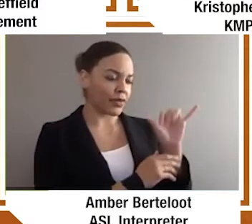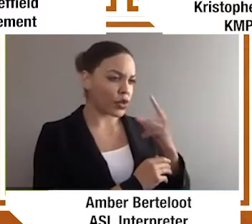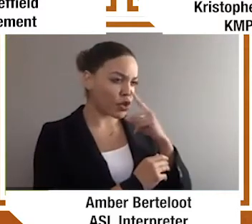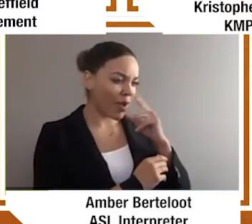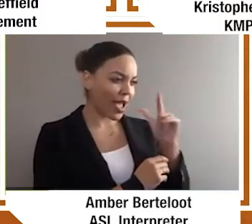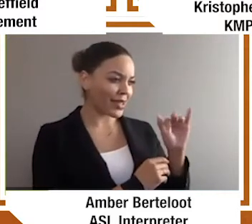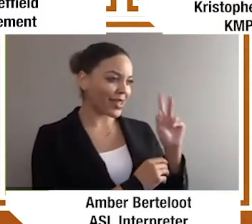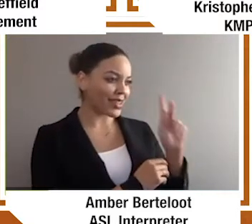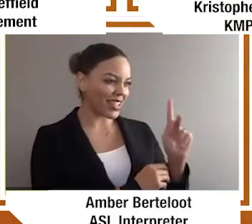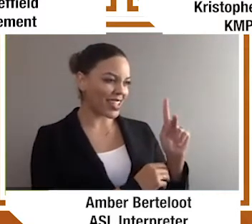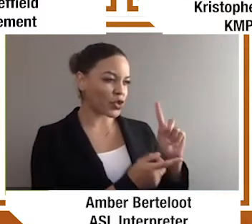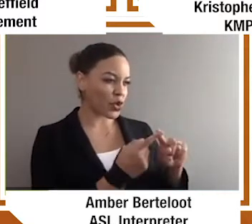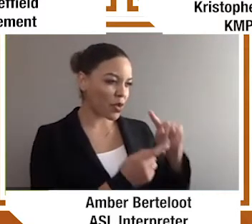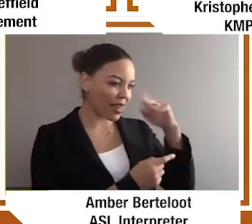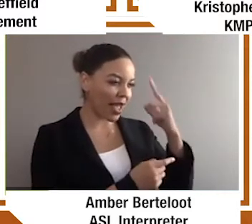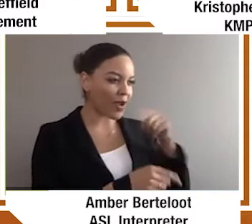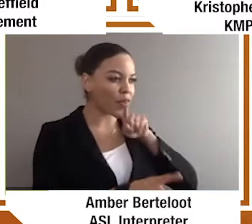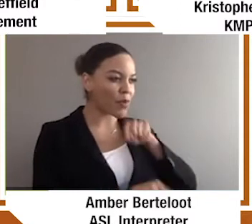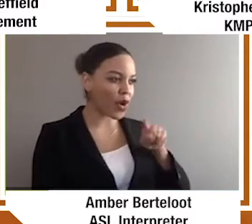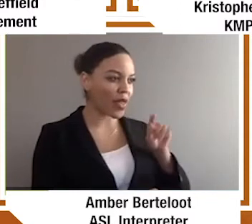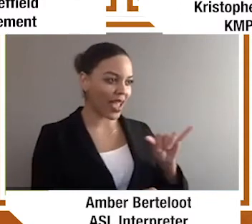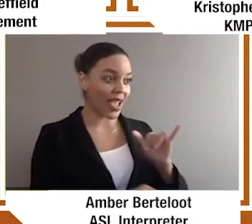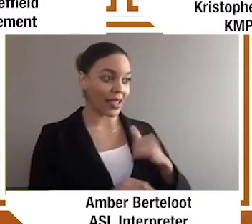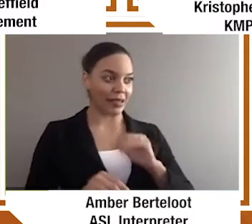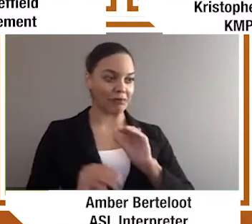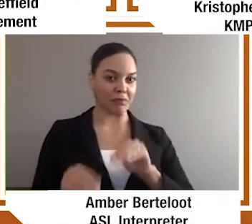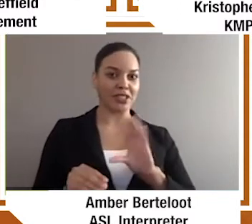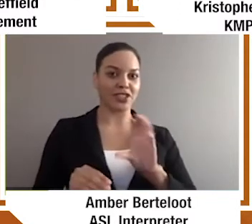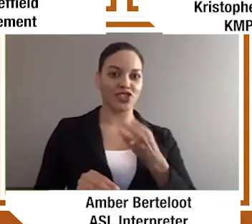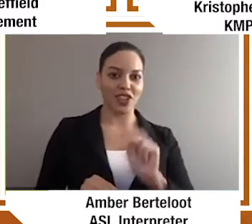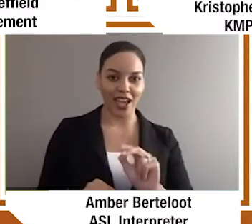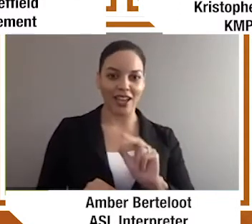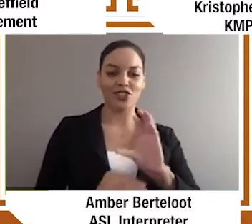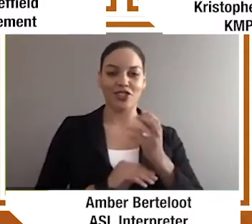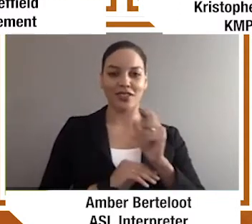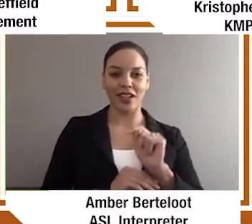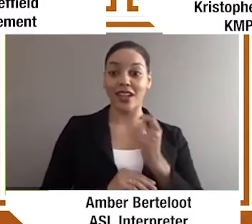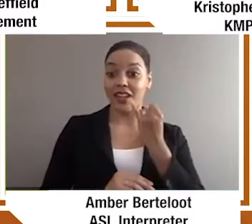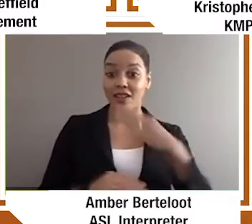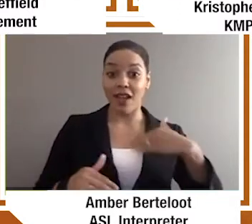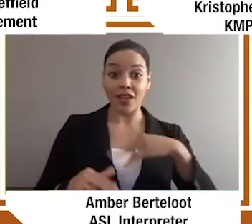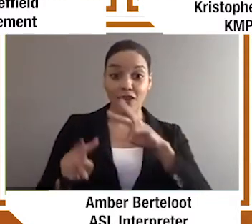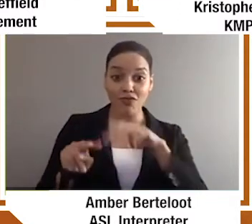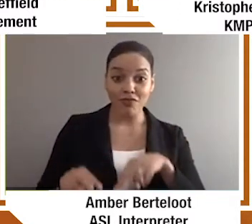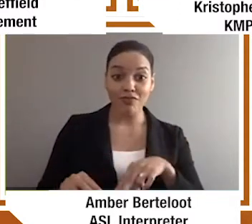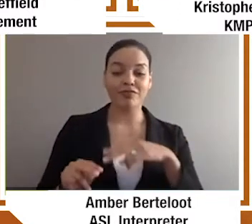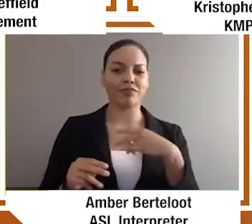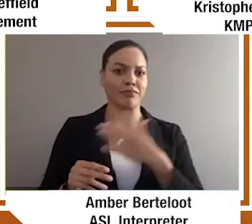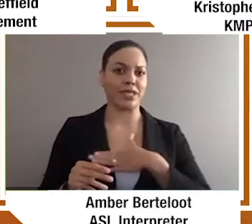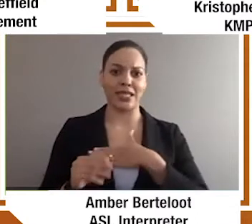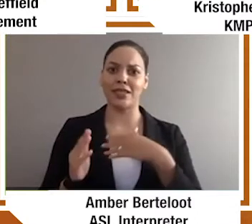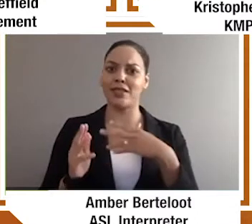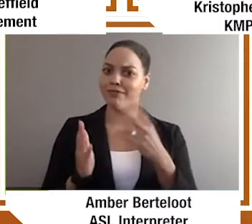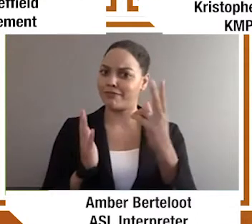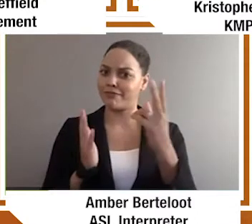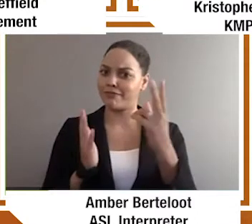Black Report in the chat for those who haven't already downloaded or looked at it. I would love for y'all to go ahead and cop that so that